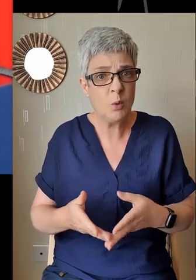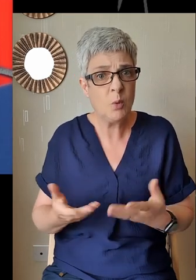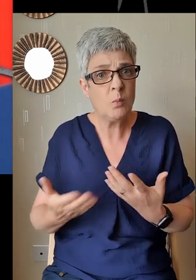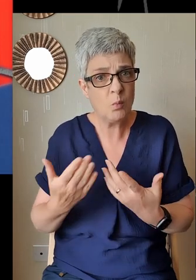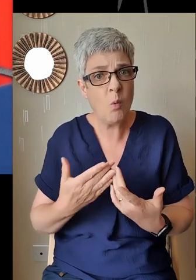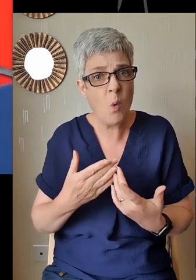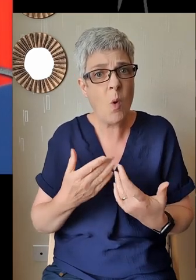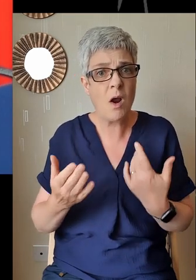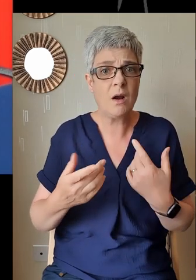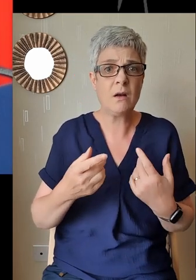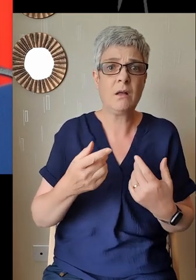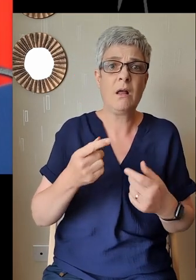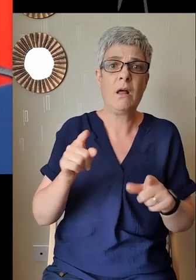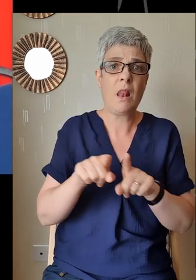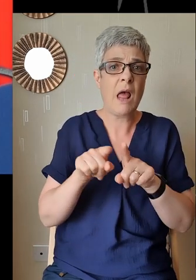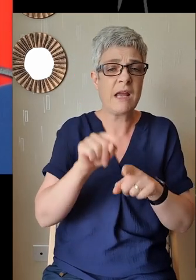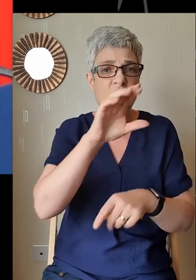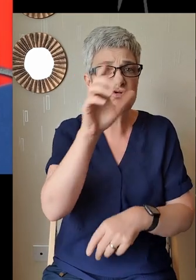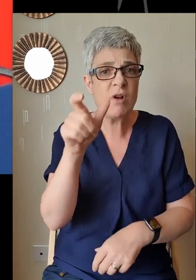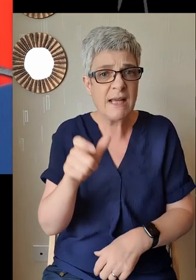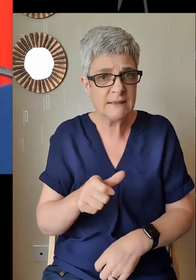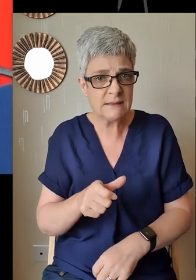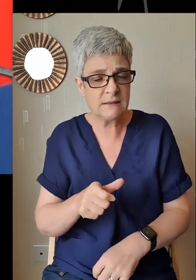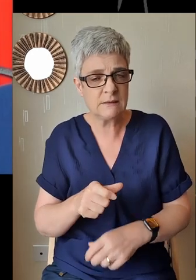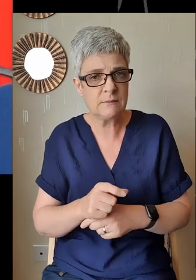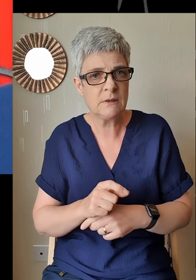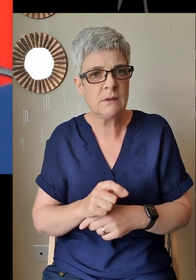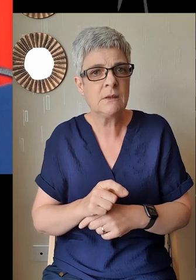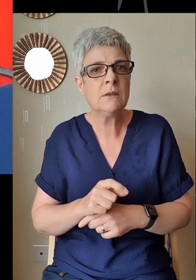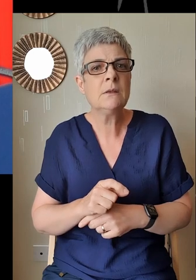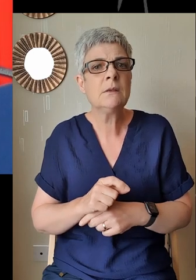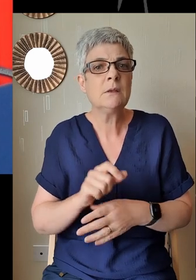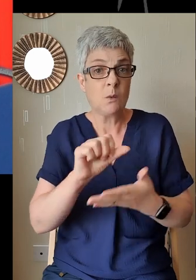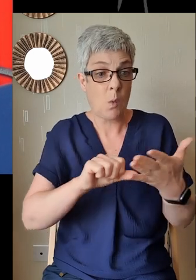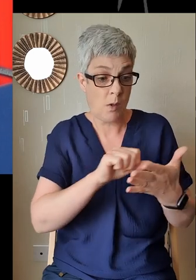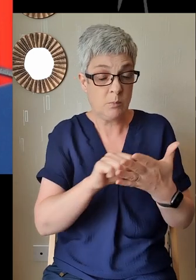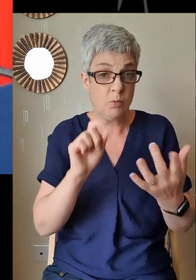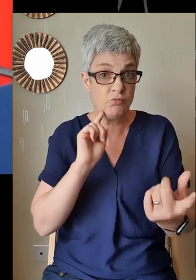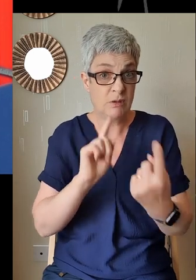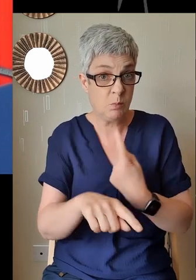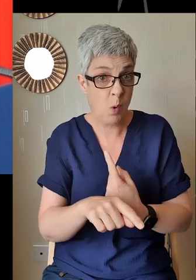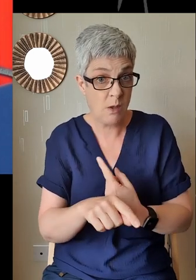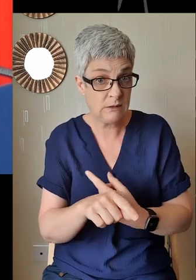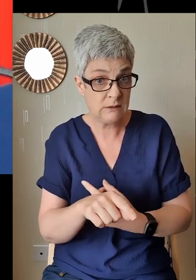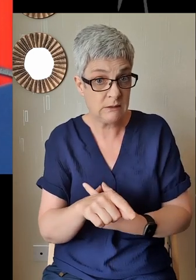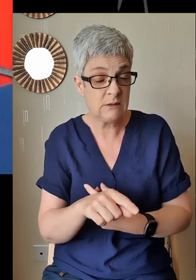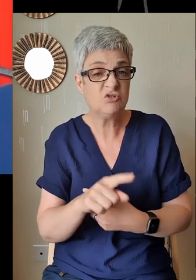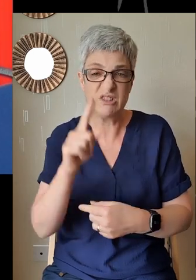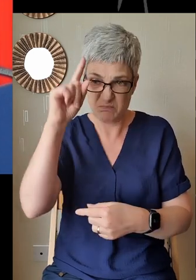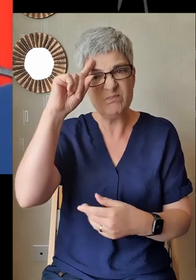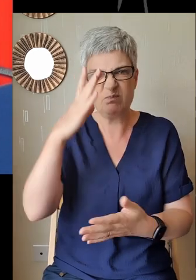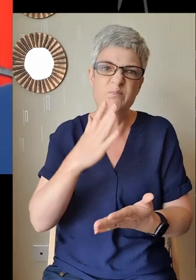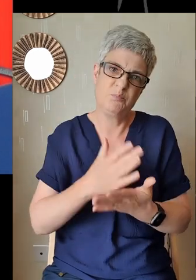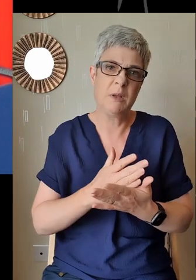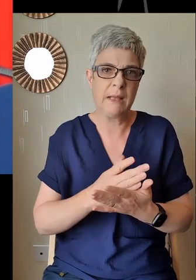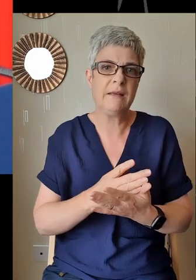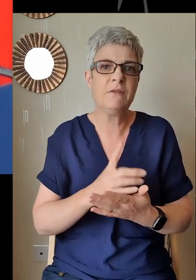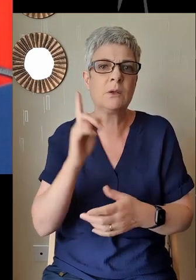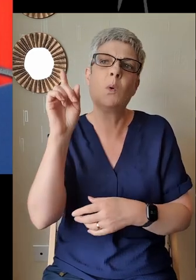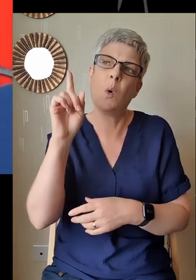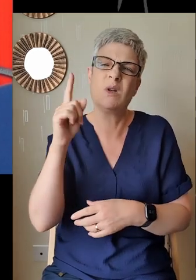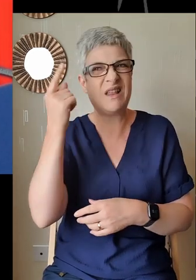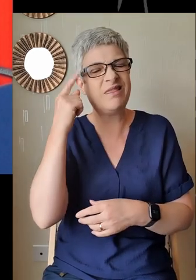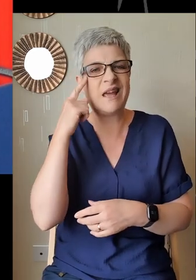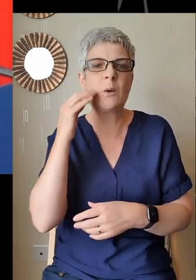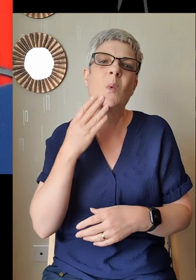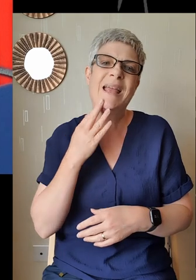Christ. The response to the gospel is not simply, do I believe in God? Can I think that there's a good place for us to go